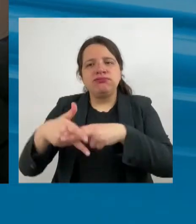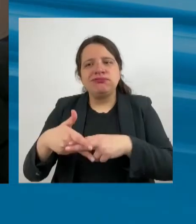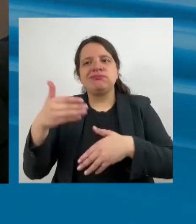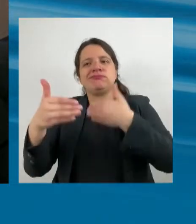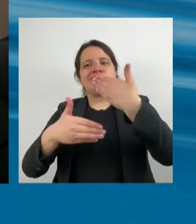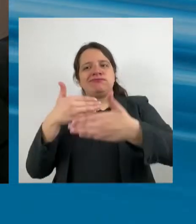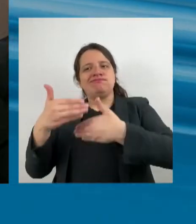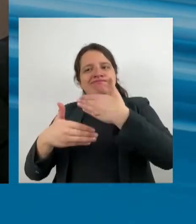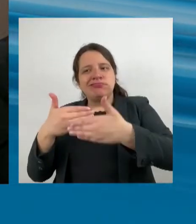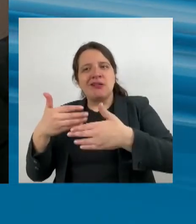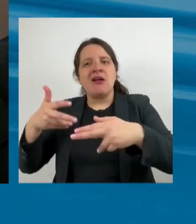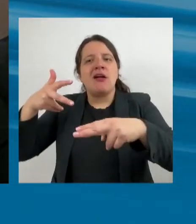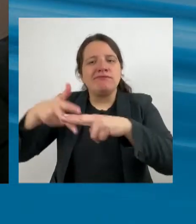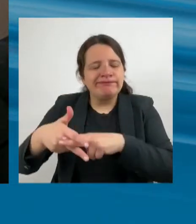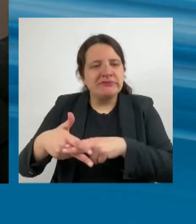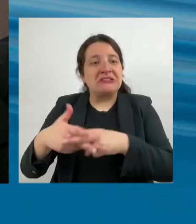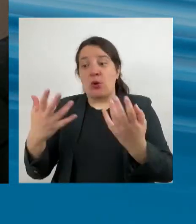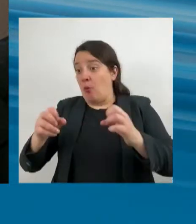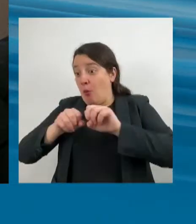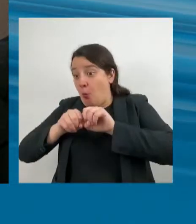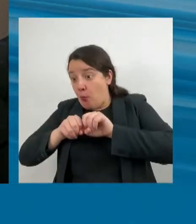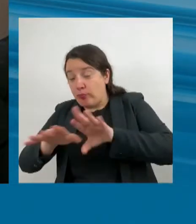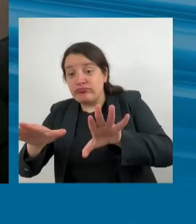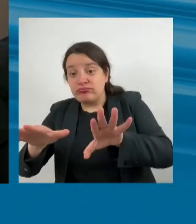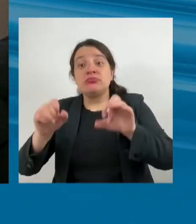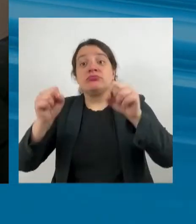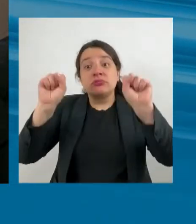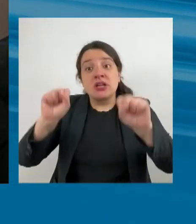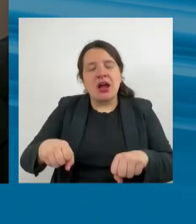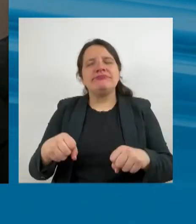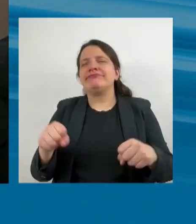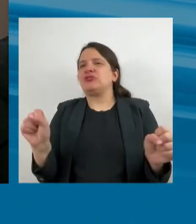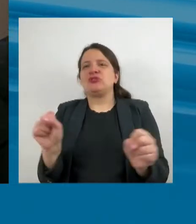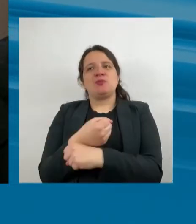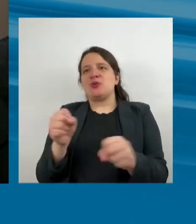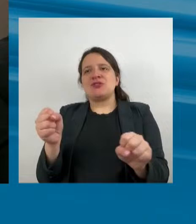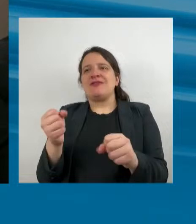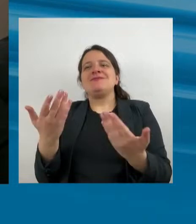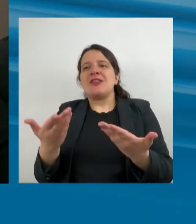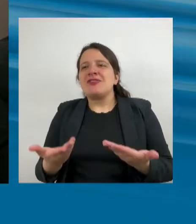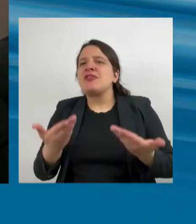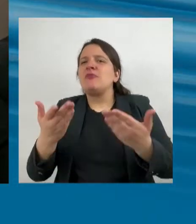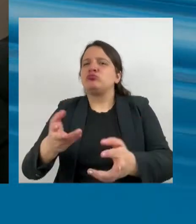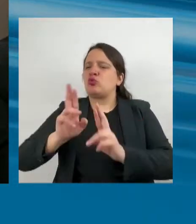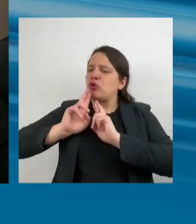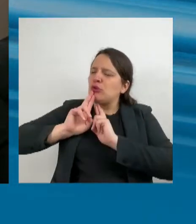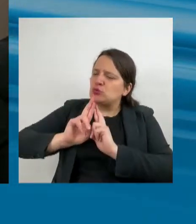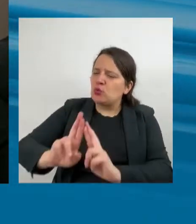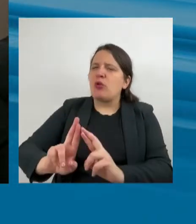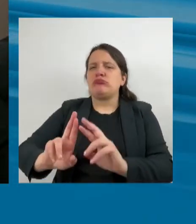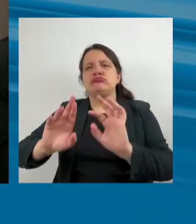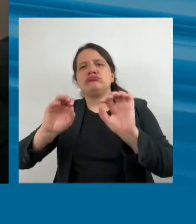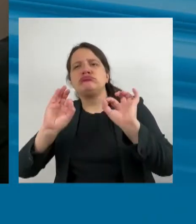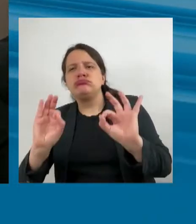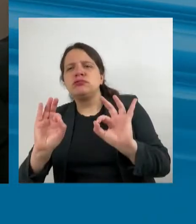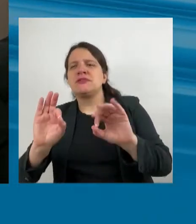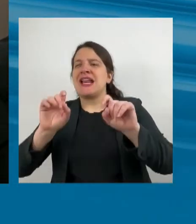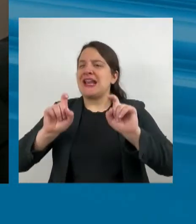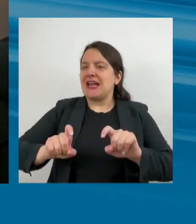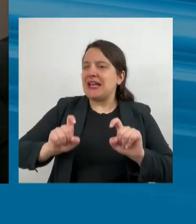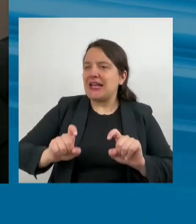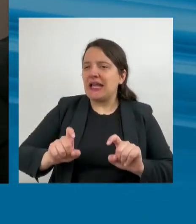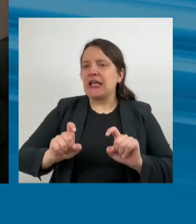to give birth to the type of results that are required for the major interventions that